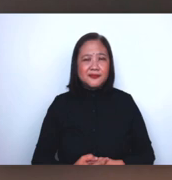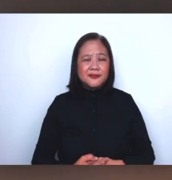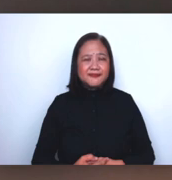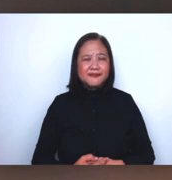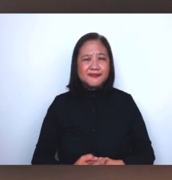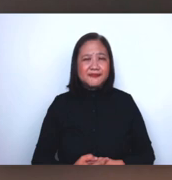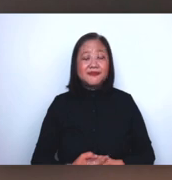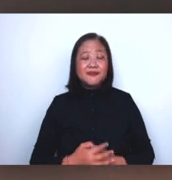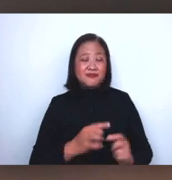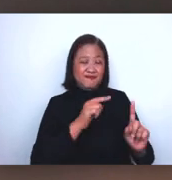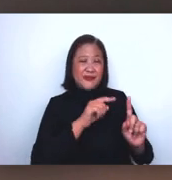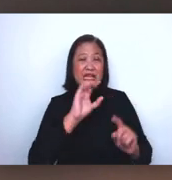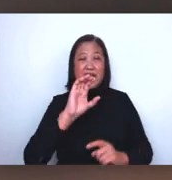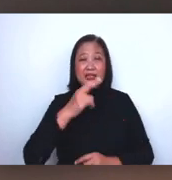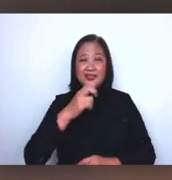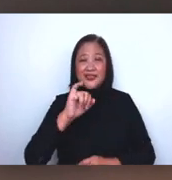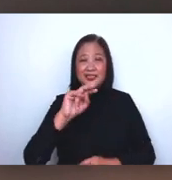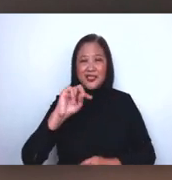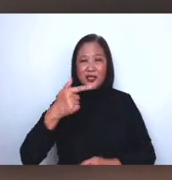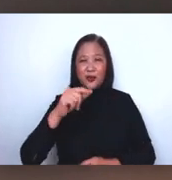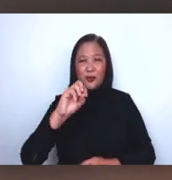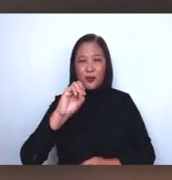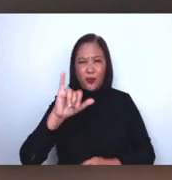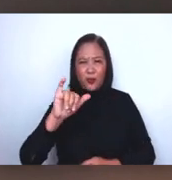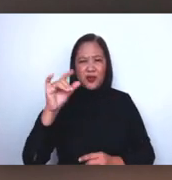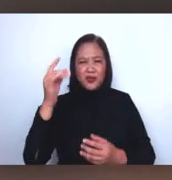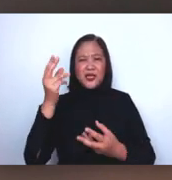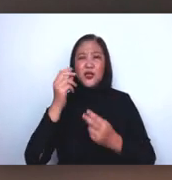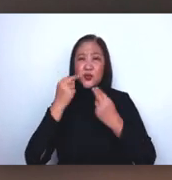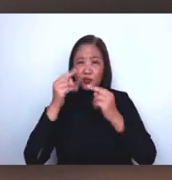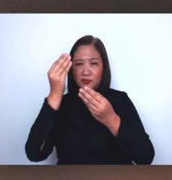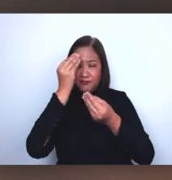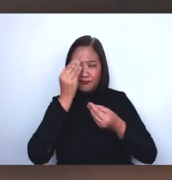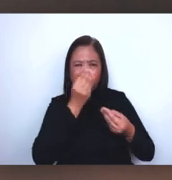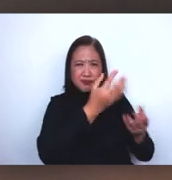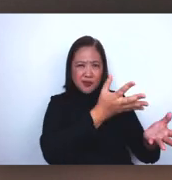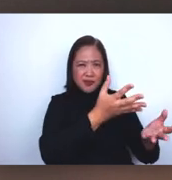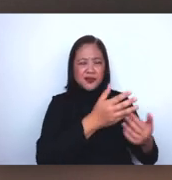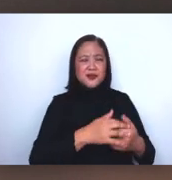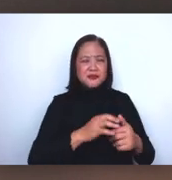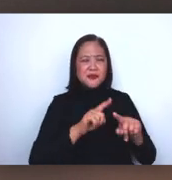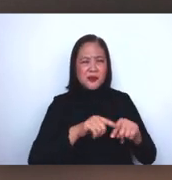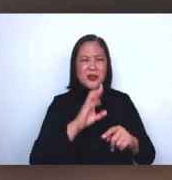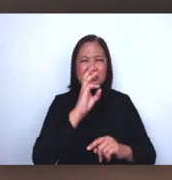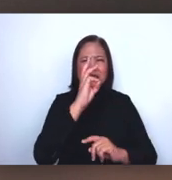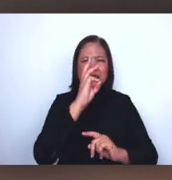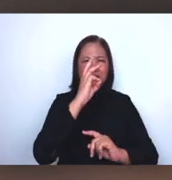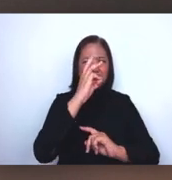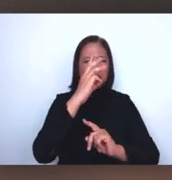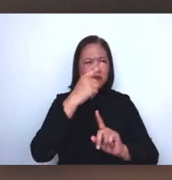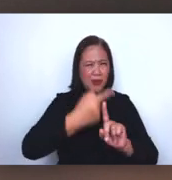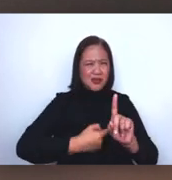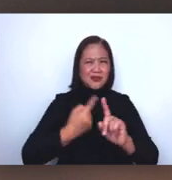Only Chengoy brings reliable news to him these days, since he returned 6 months ago.